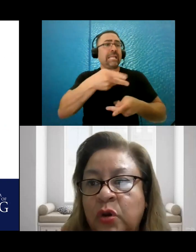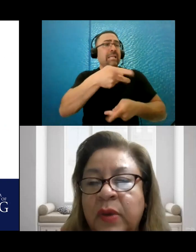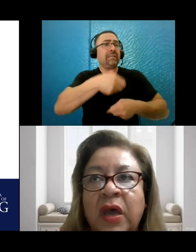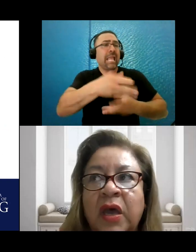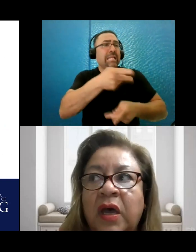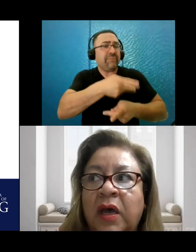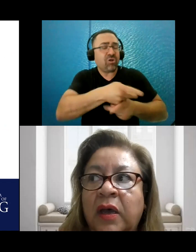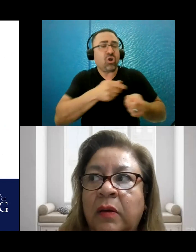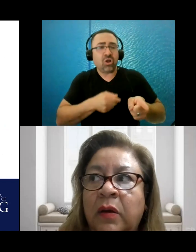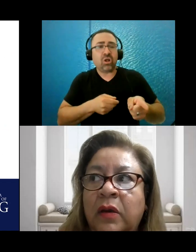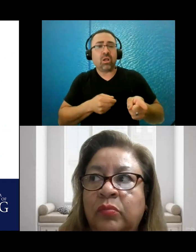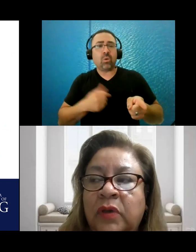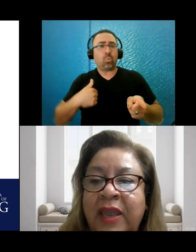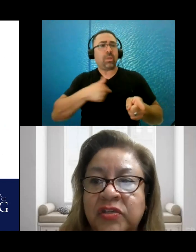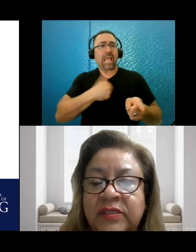have some